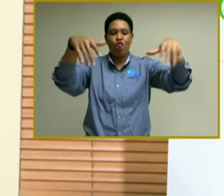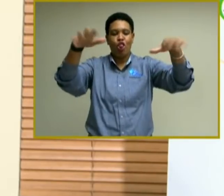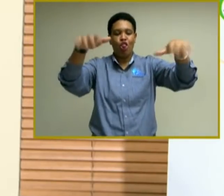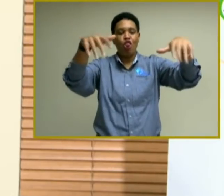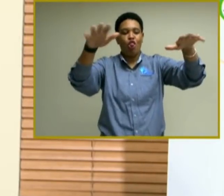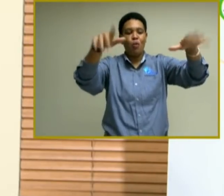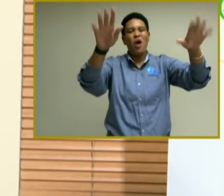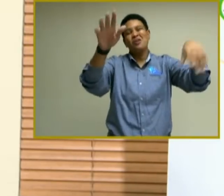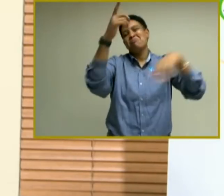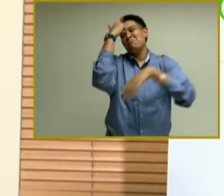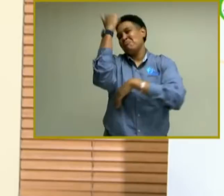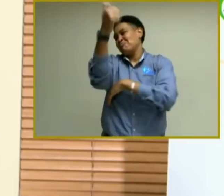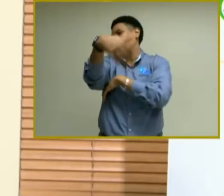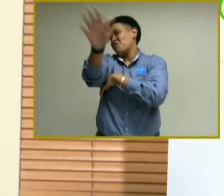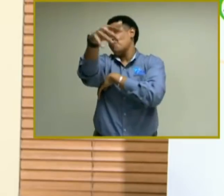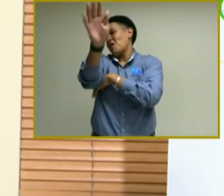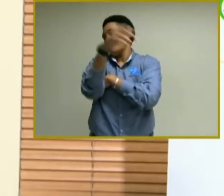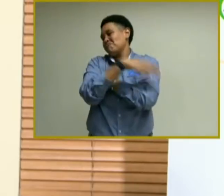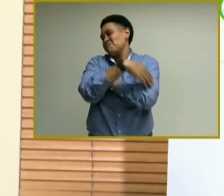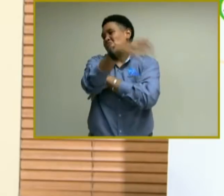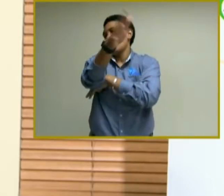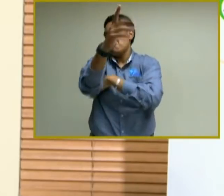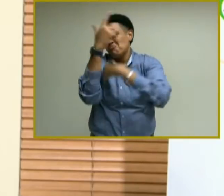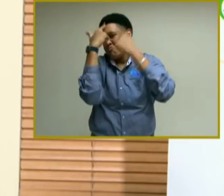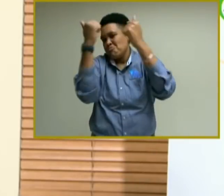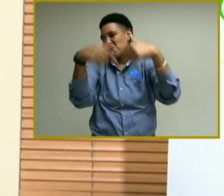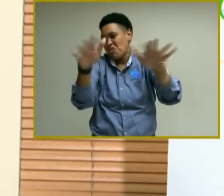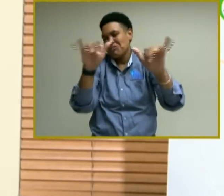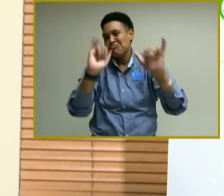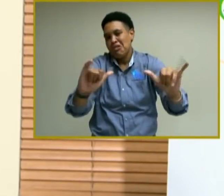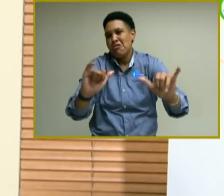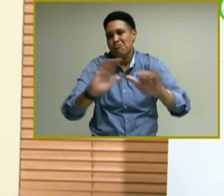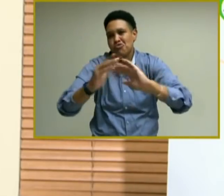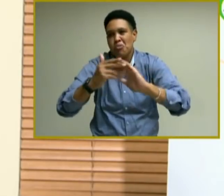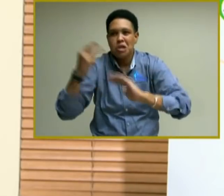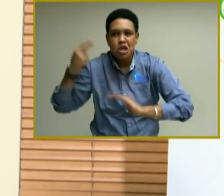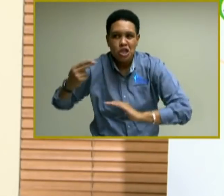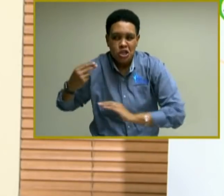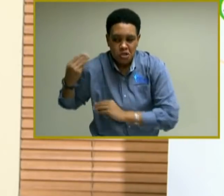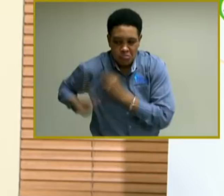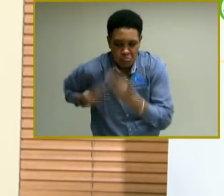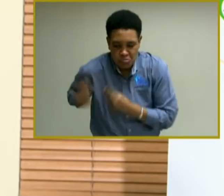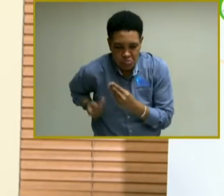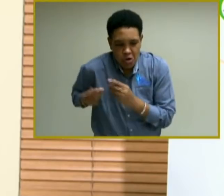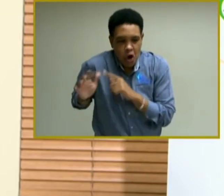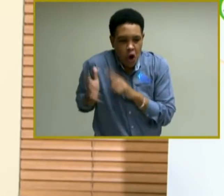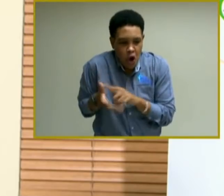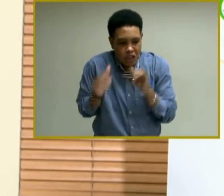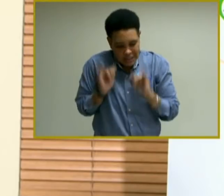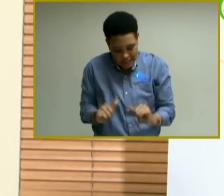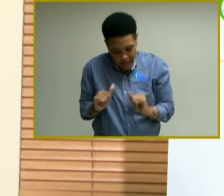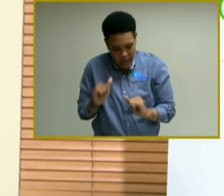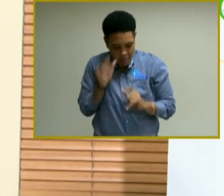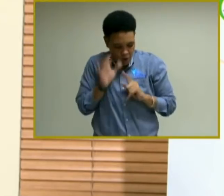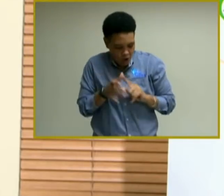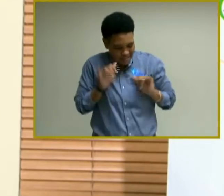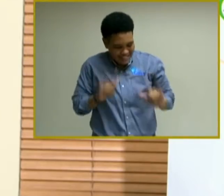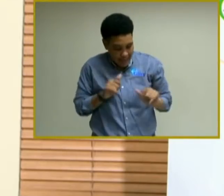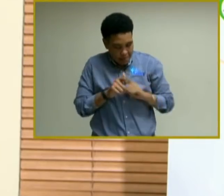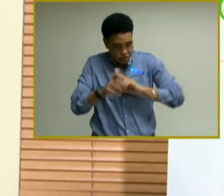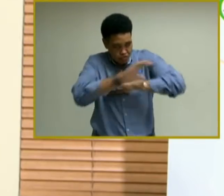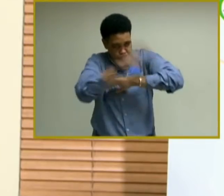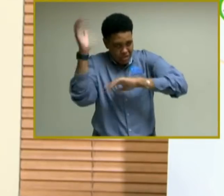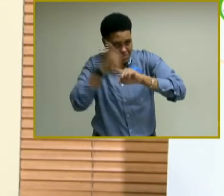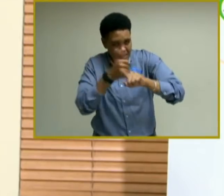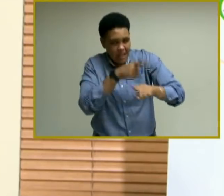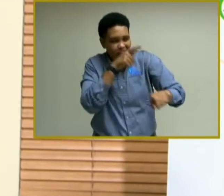decide to practice in our traditional, cultural, customary form a Christmas